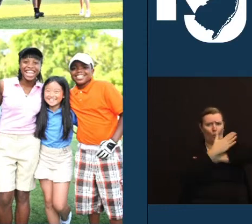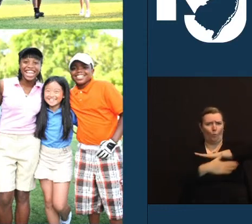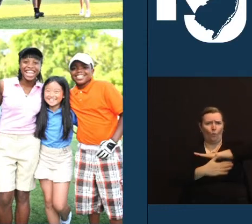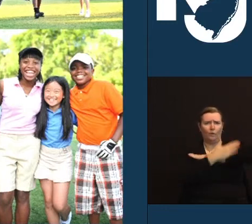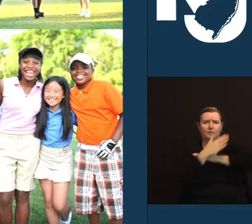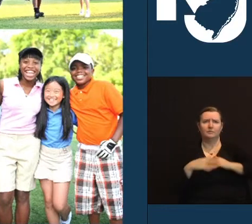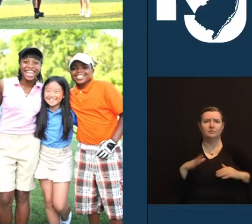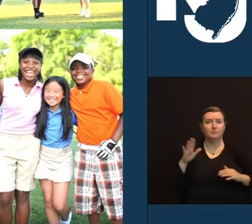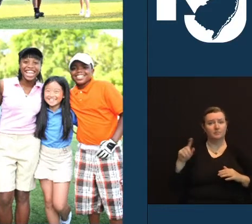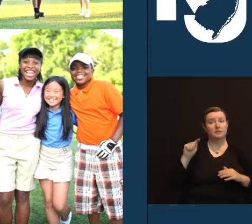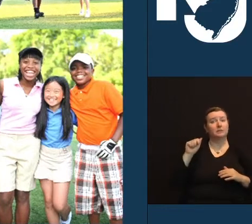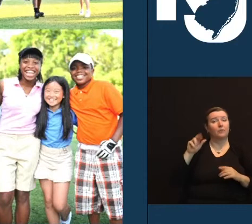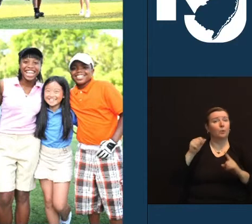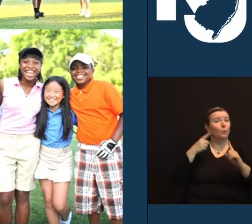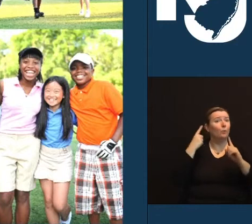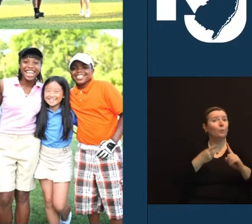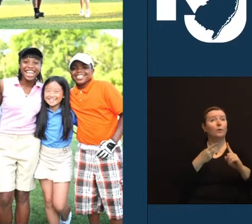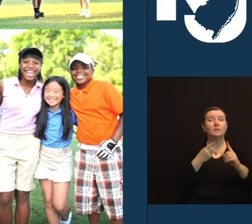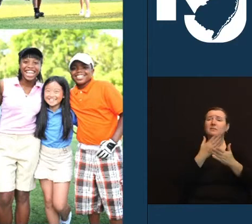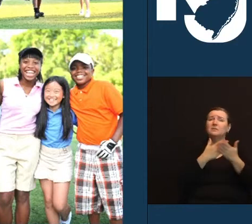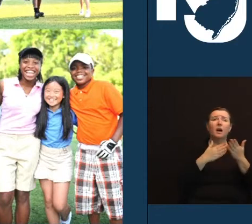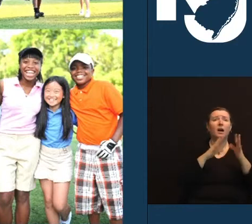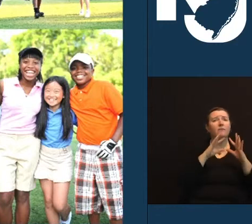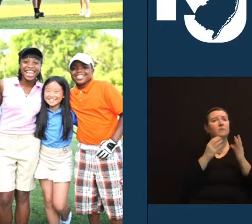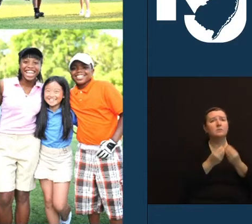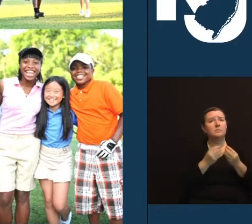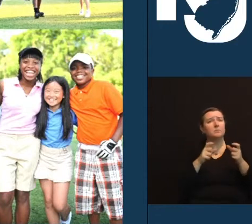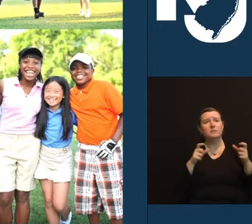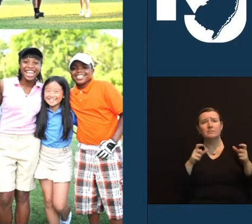underrepresented in the sport of golf. Check them out,